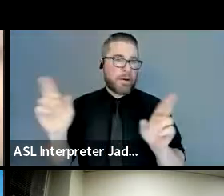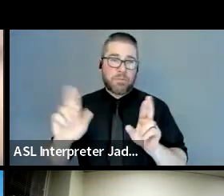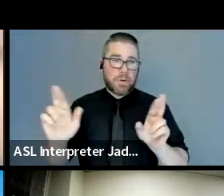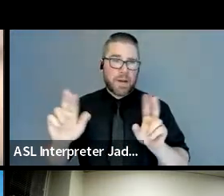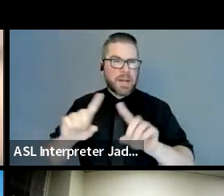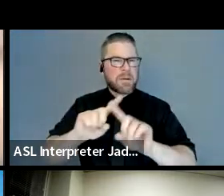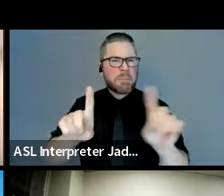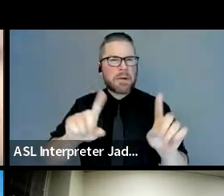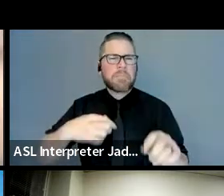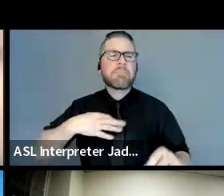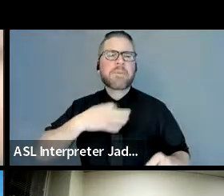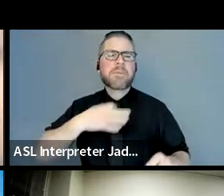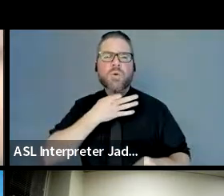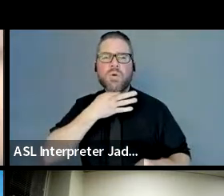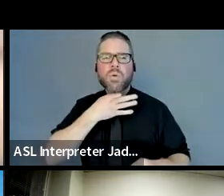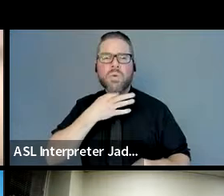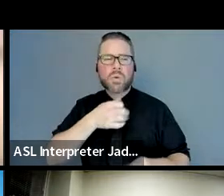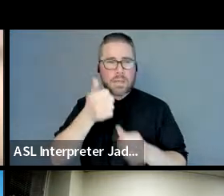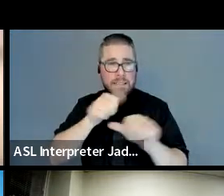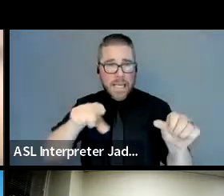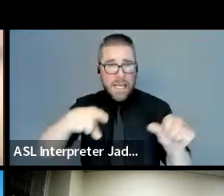moving these funds?